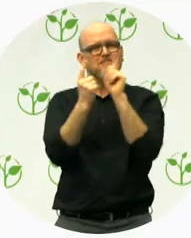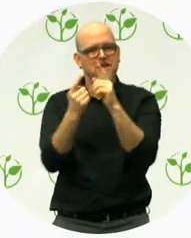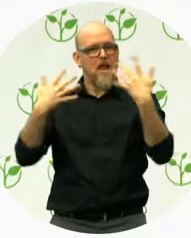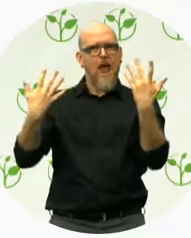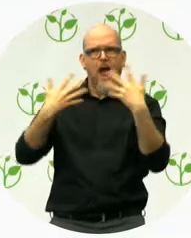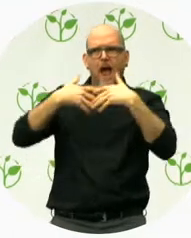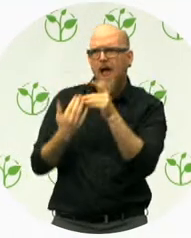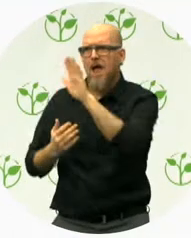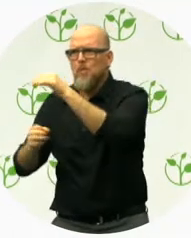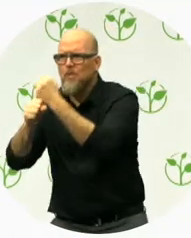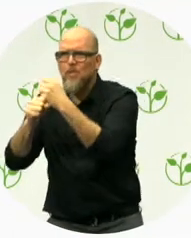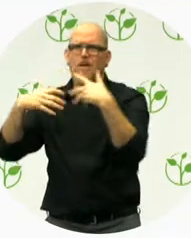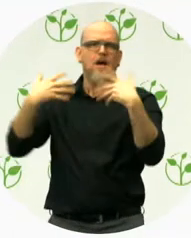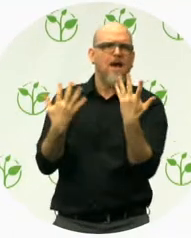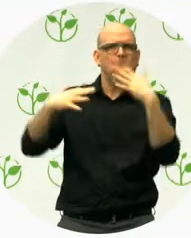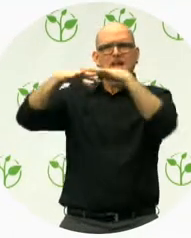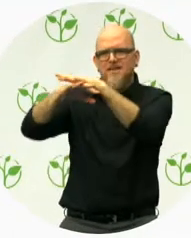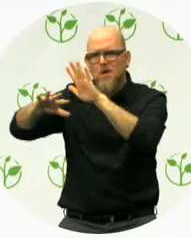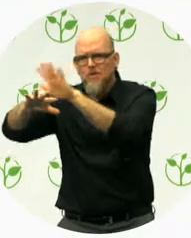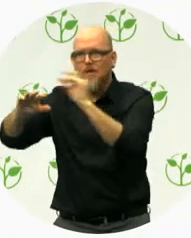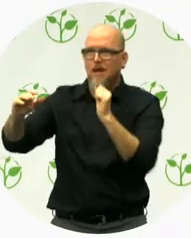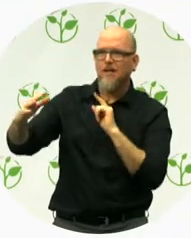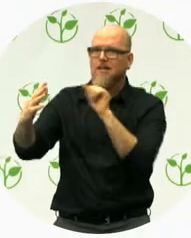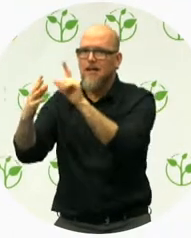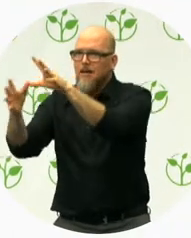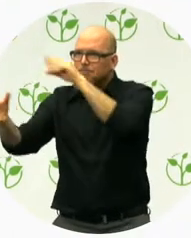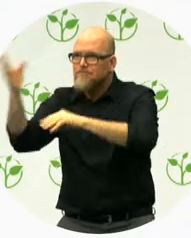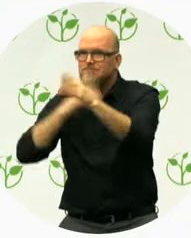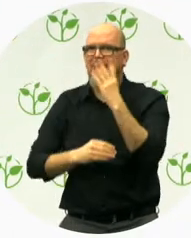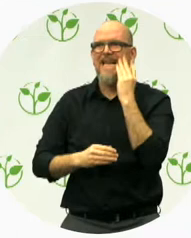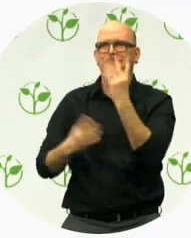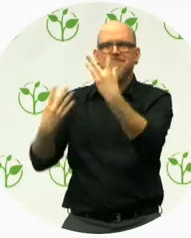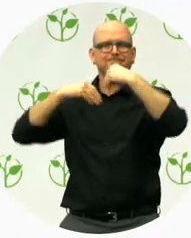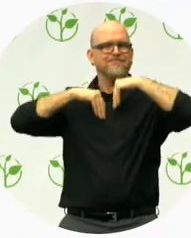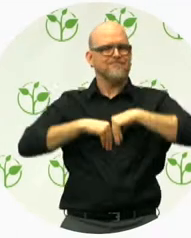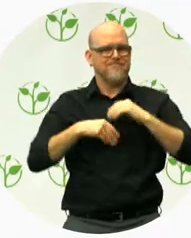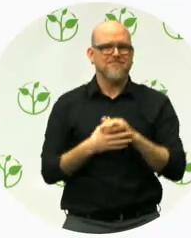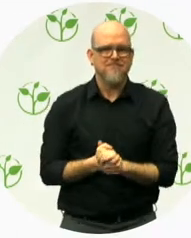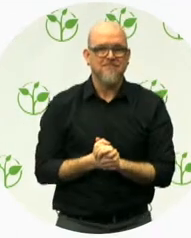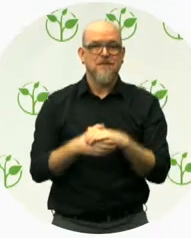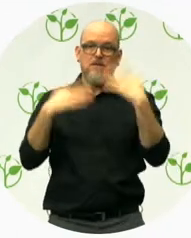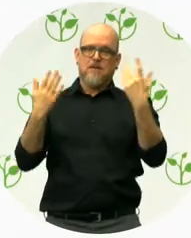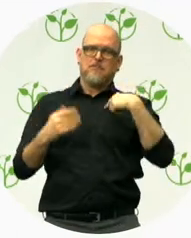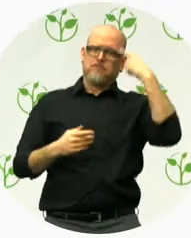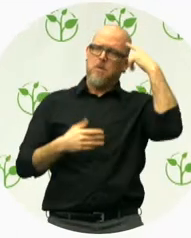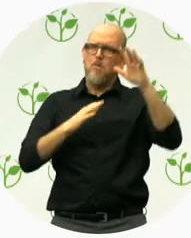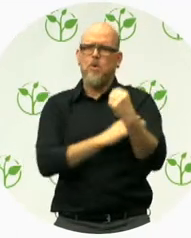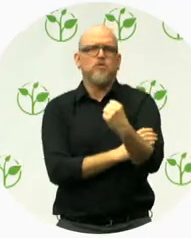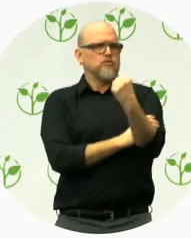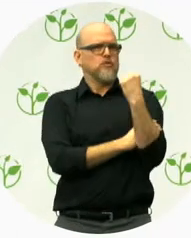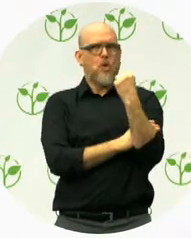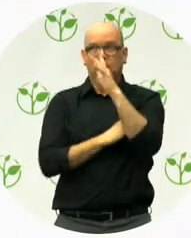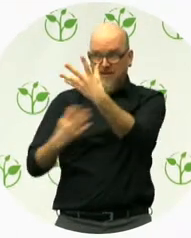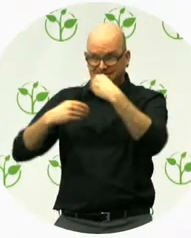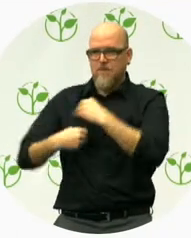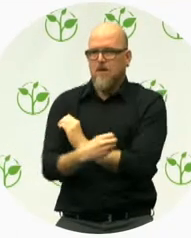Remember, collectively, together, we are stronger and we make an